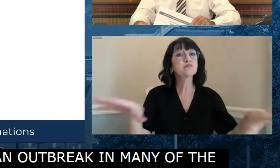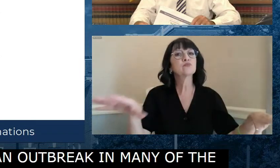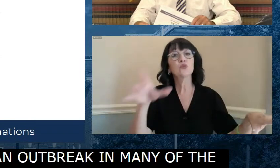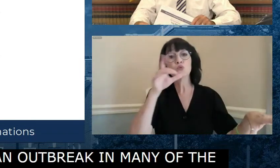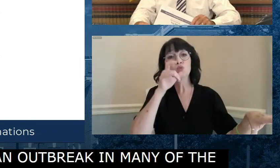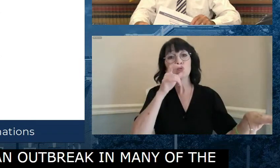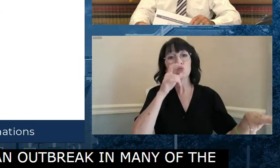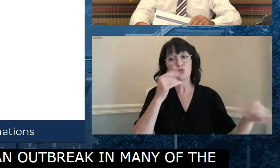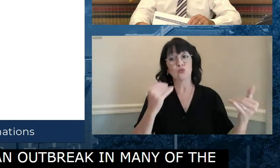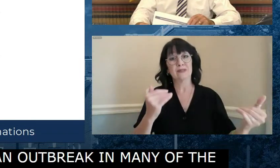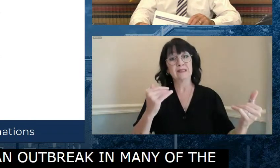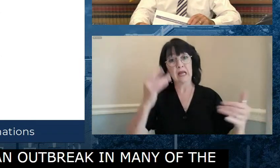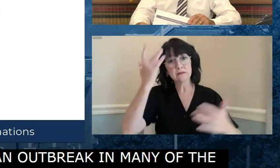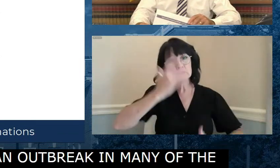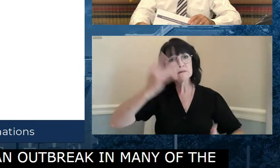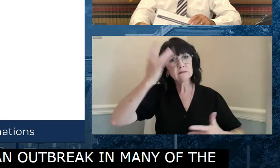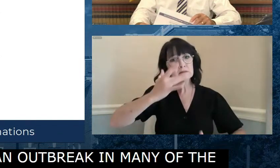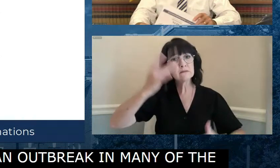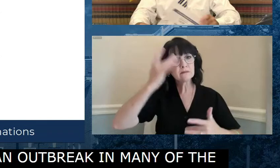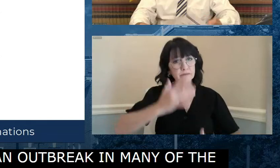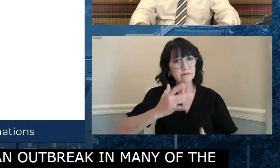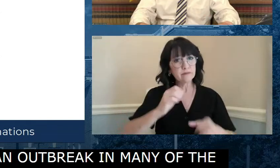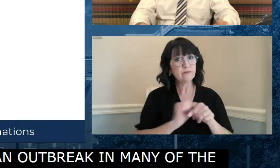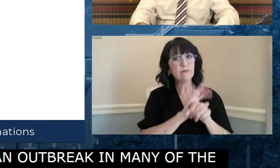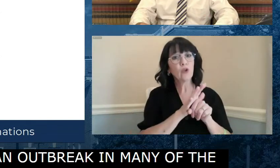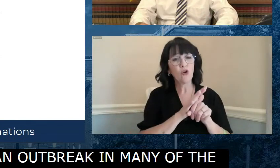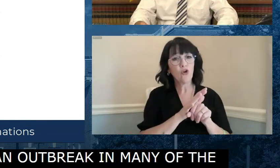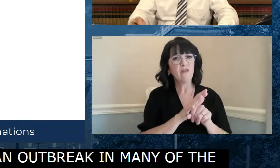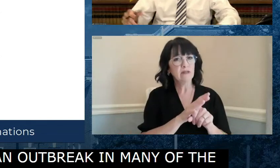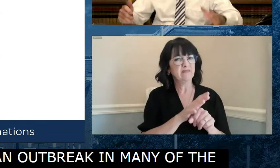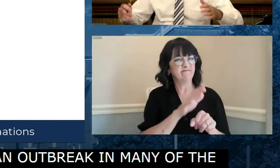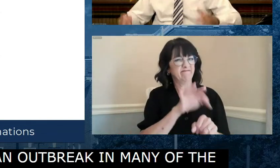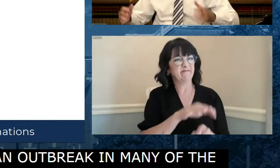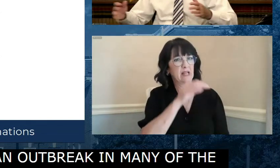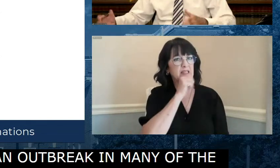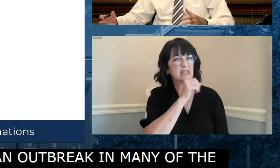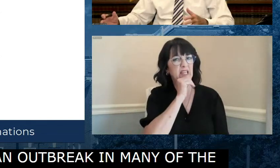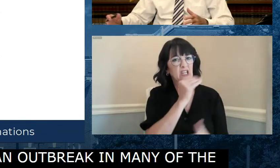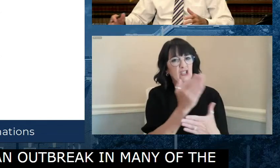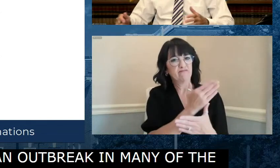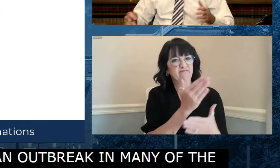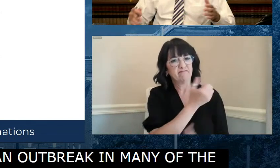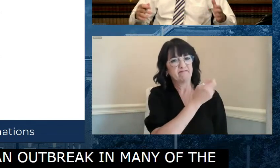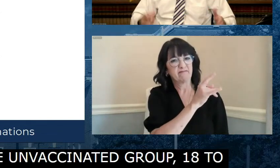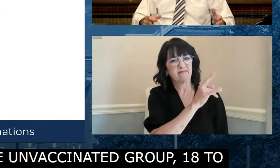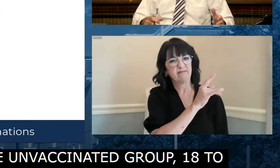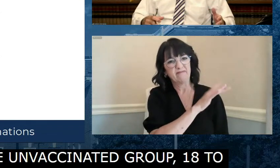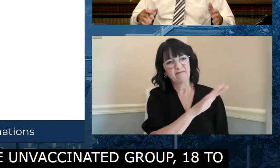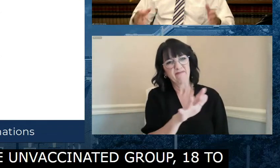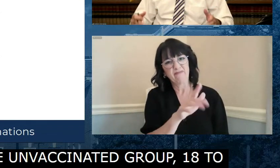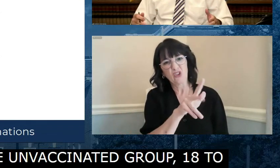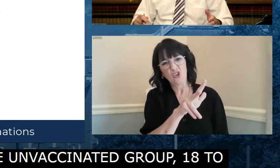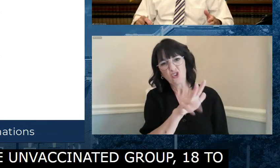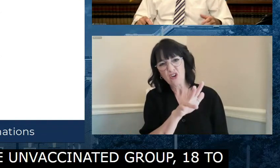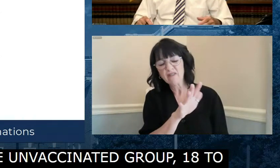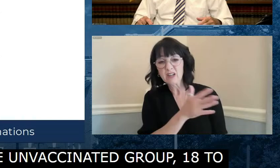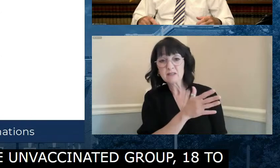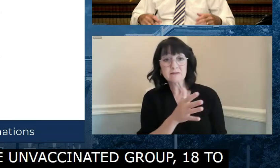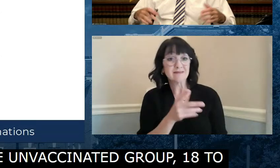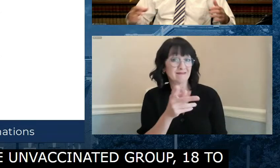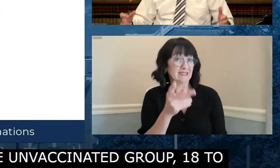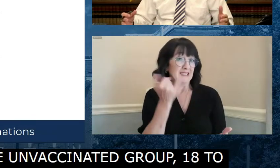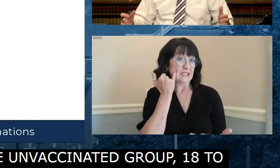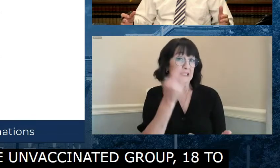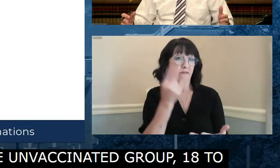18 to 35-year-olds, young adults. So if you're in a bar and a restaurant where they're mostly young adults